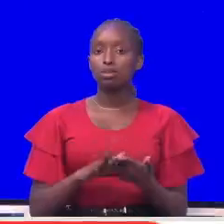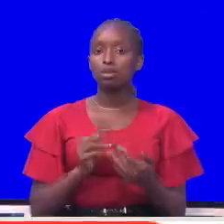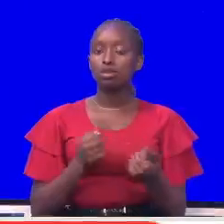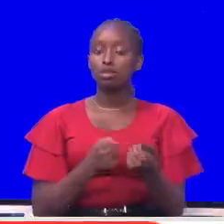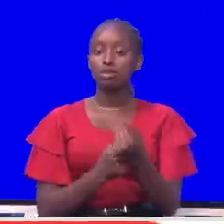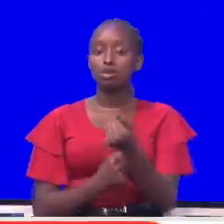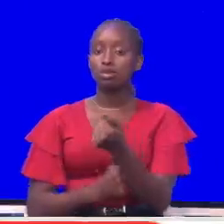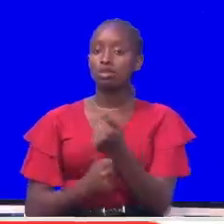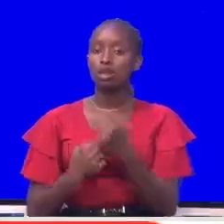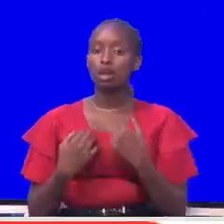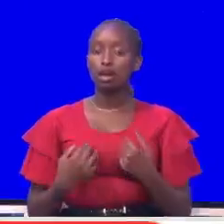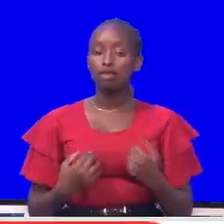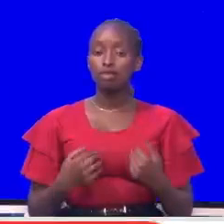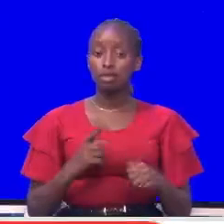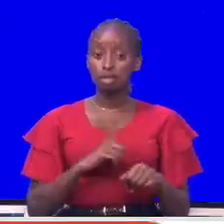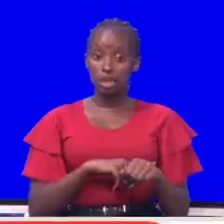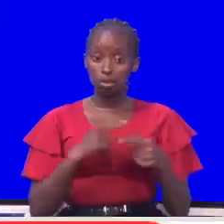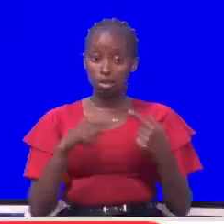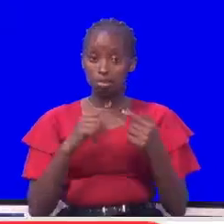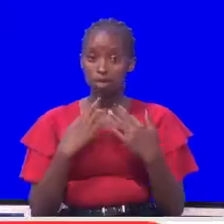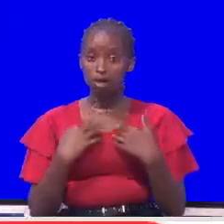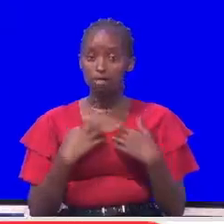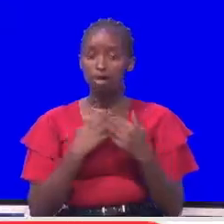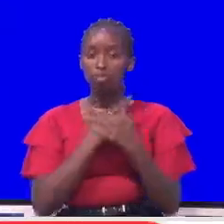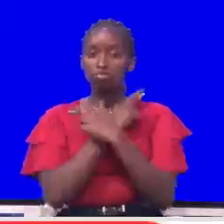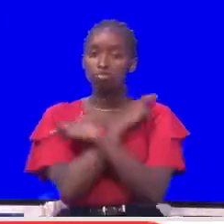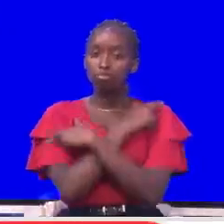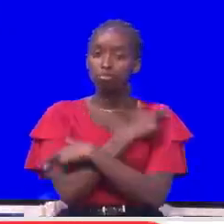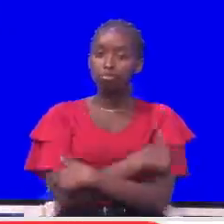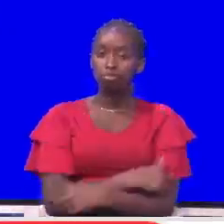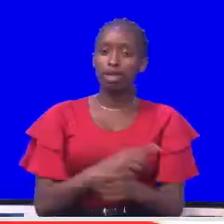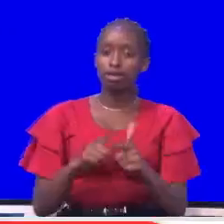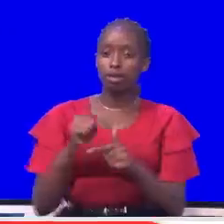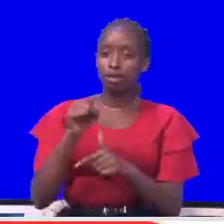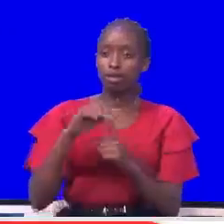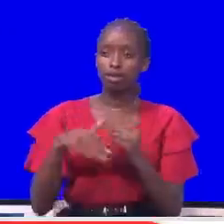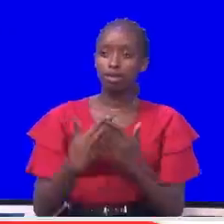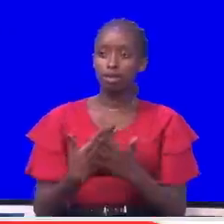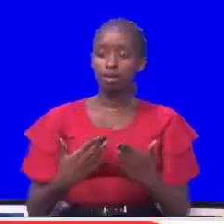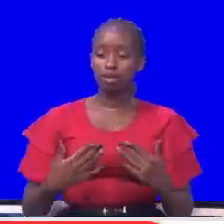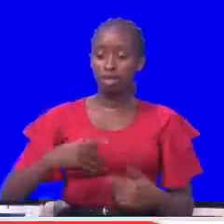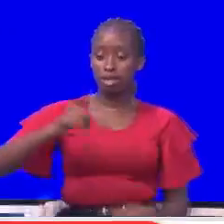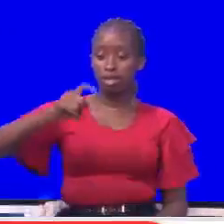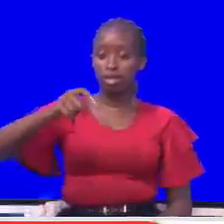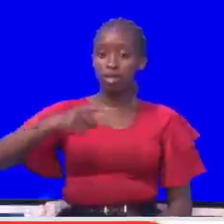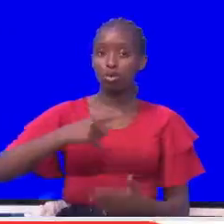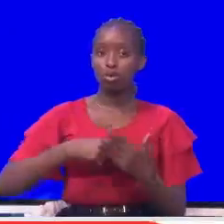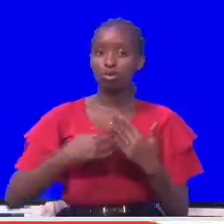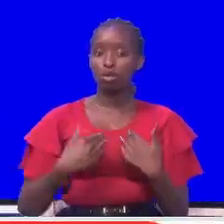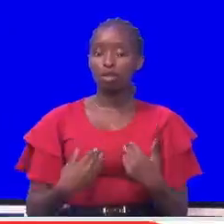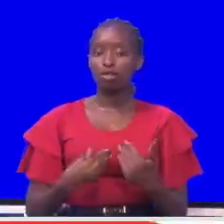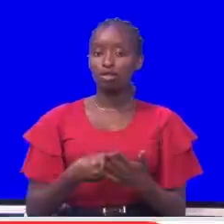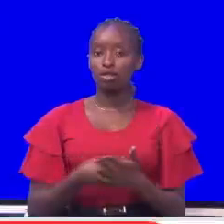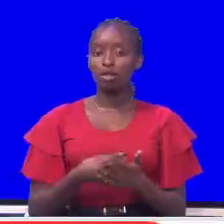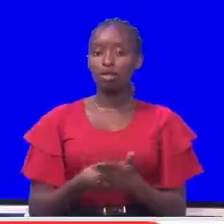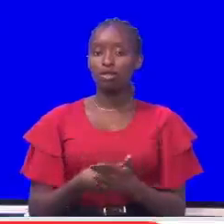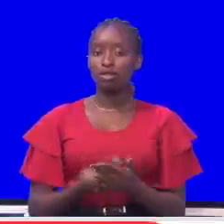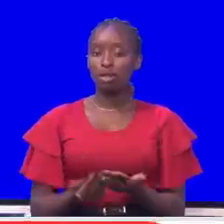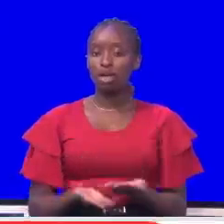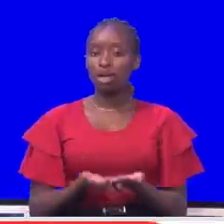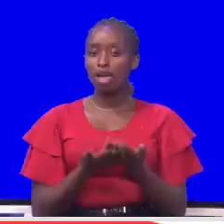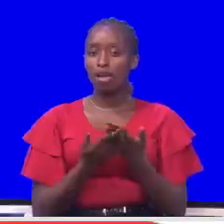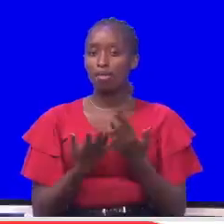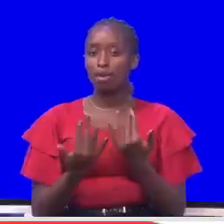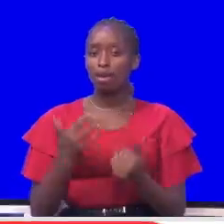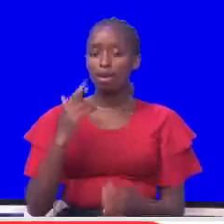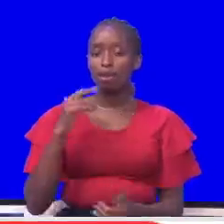when your mind is settled. Of course, all these things we are doing, they need financial aid, so that's